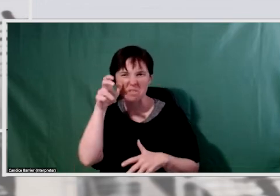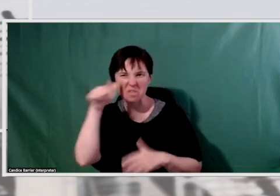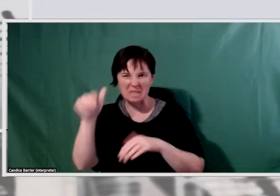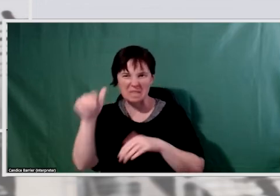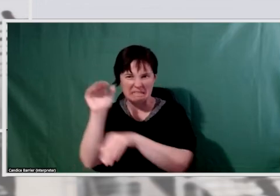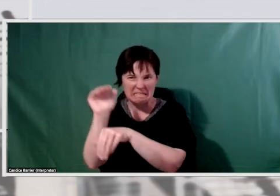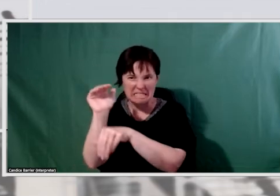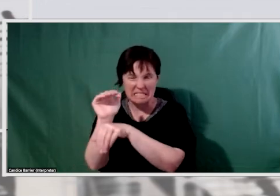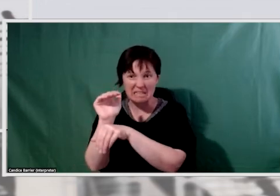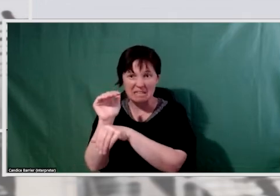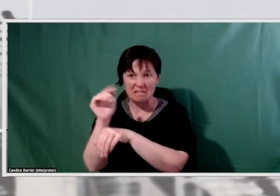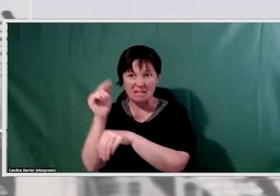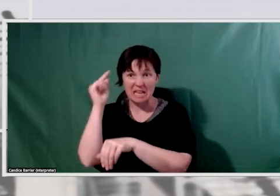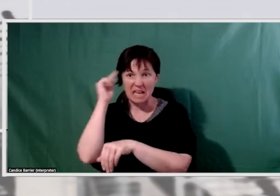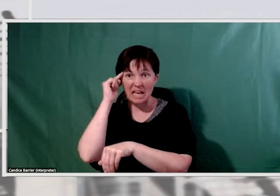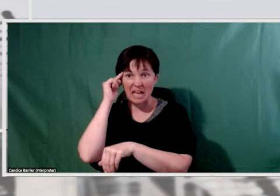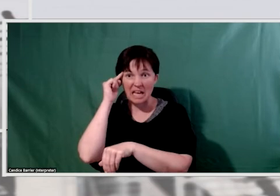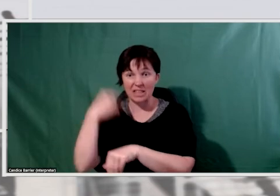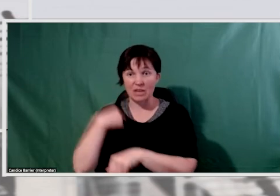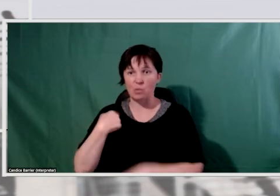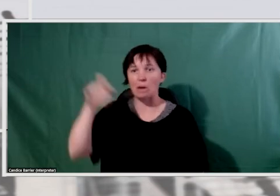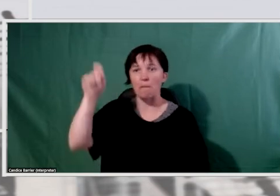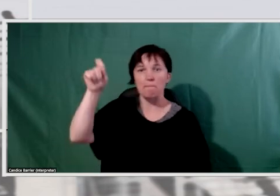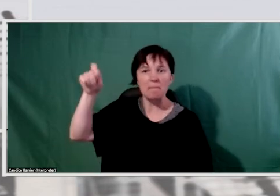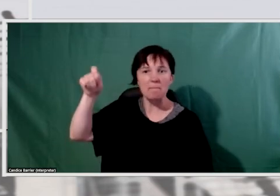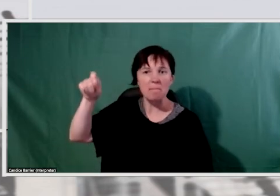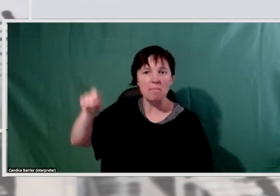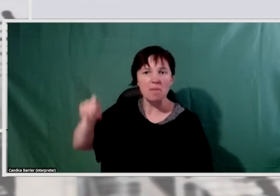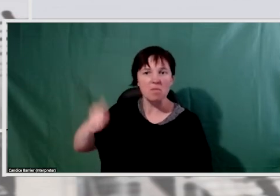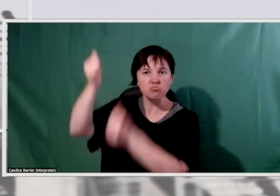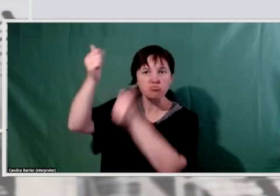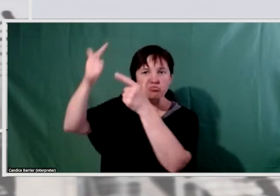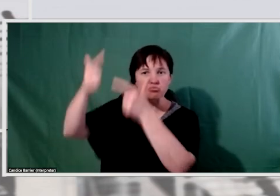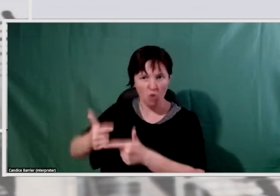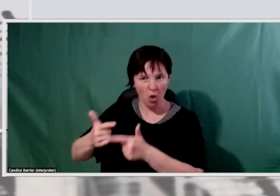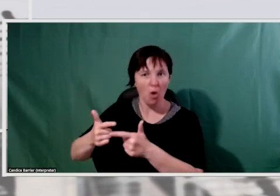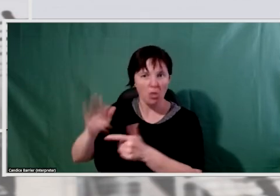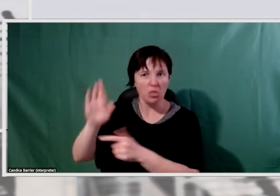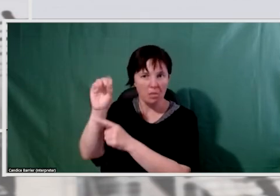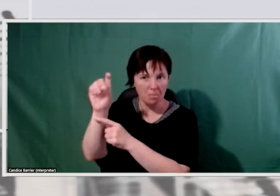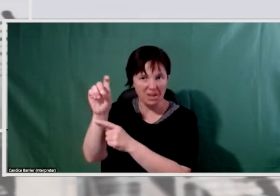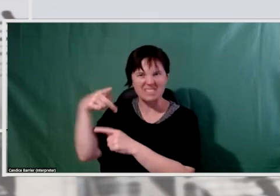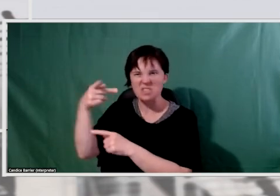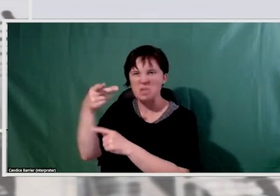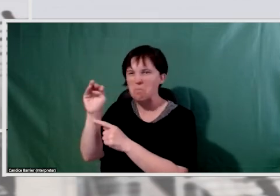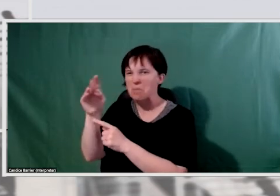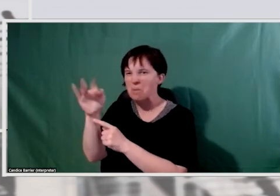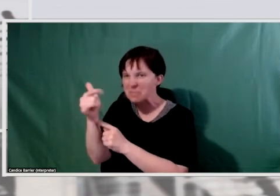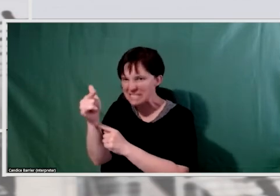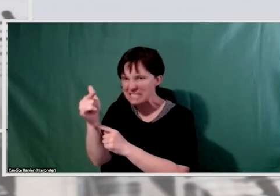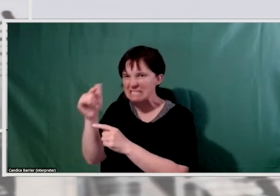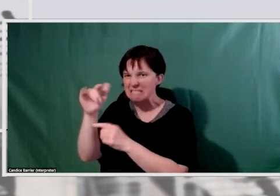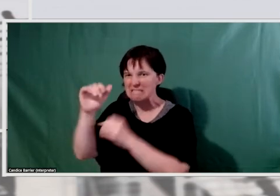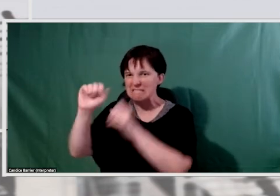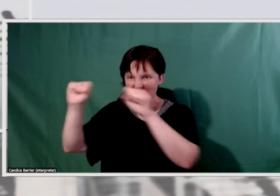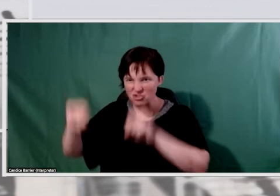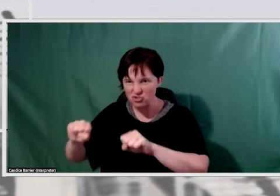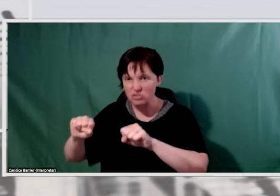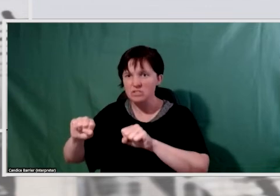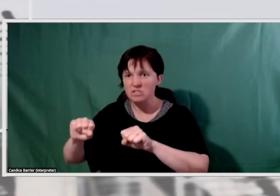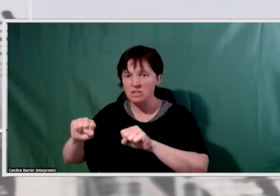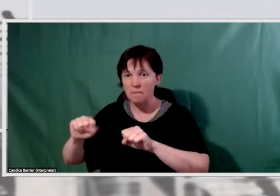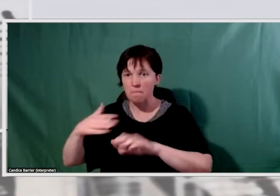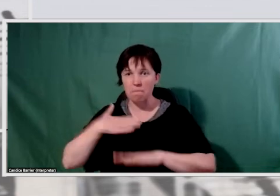we've ticked off every single box at the Heron Hill pumping station. But my question for the